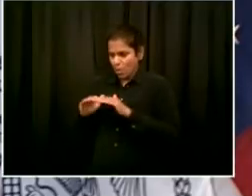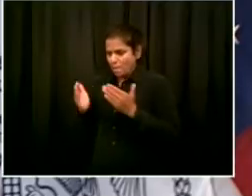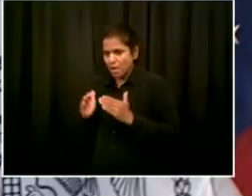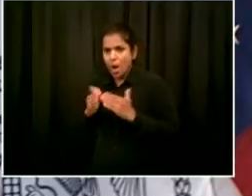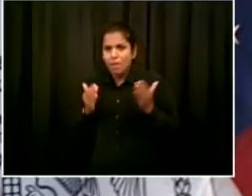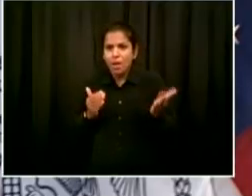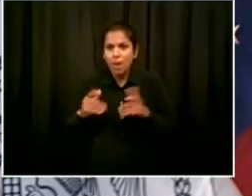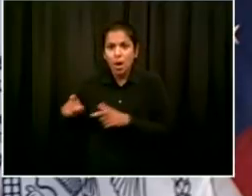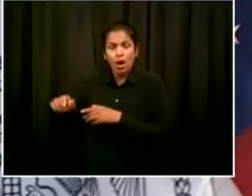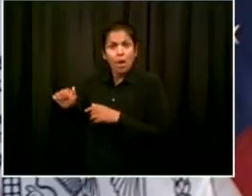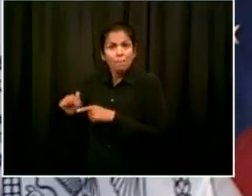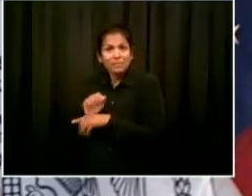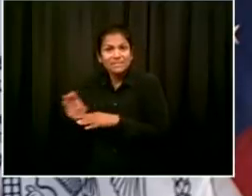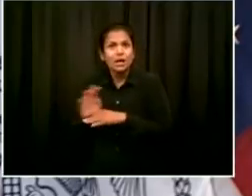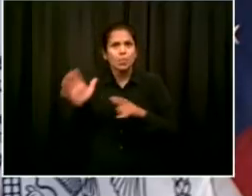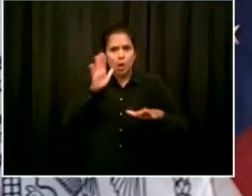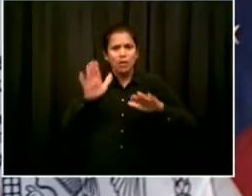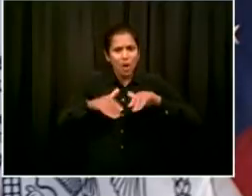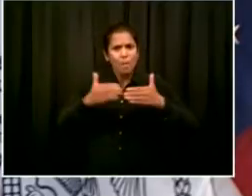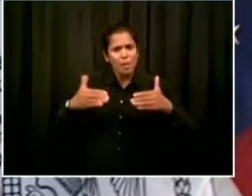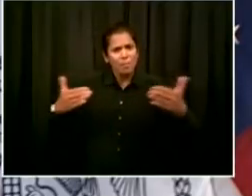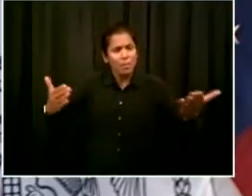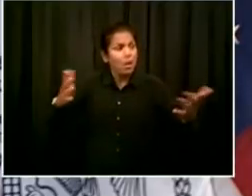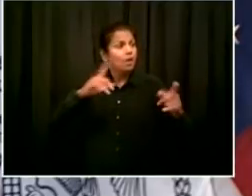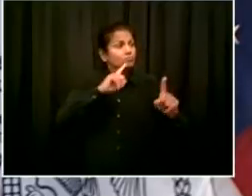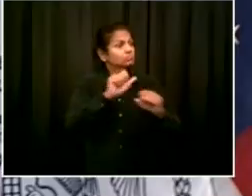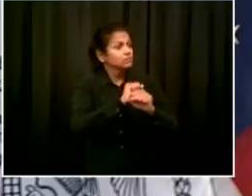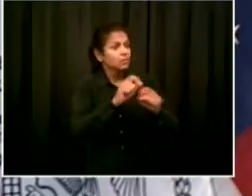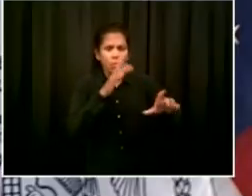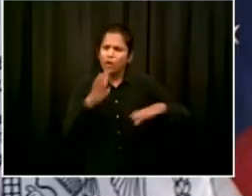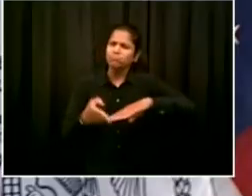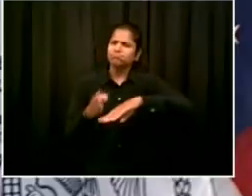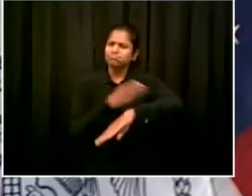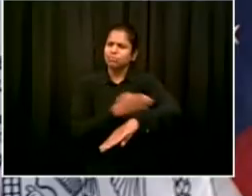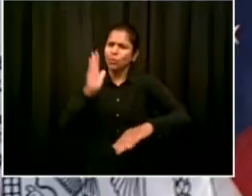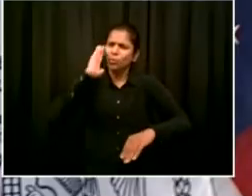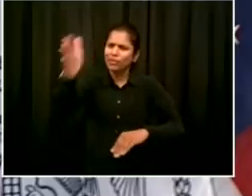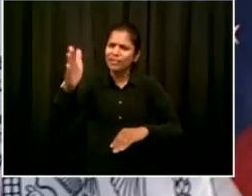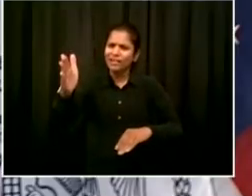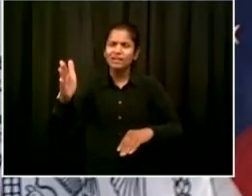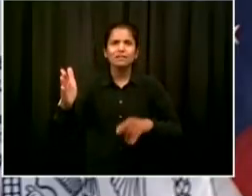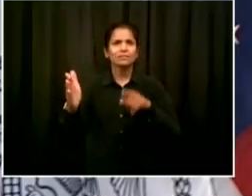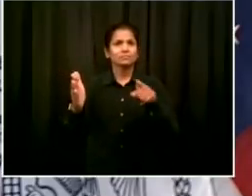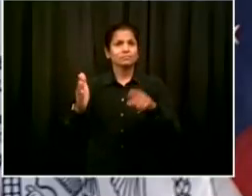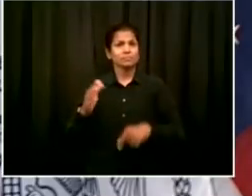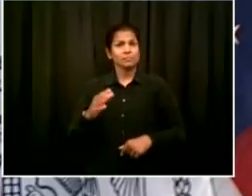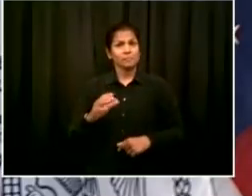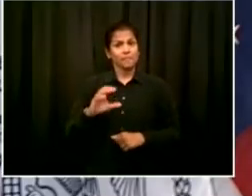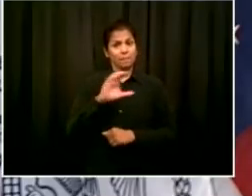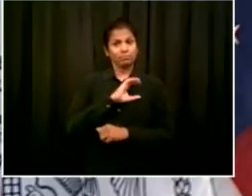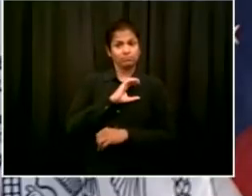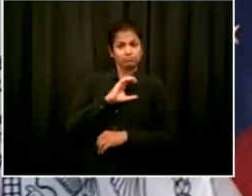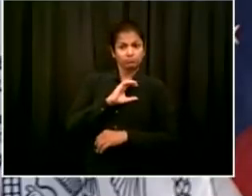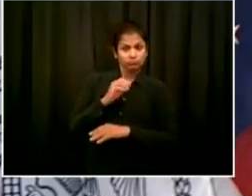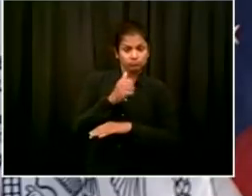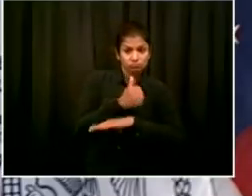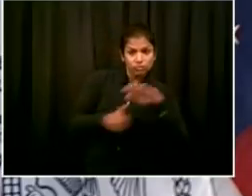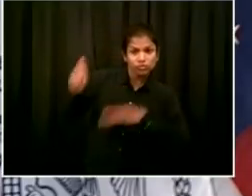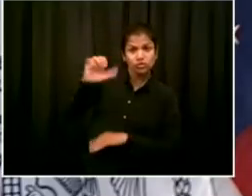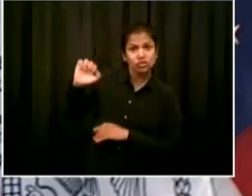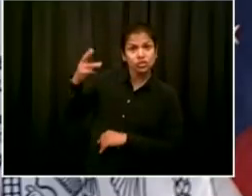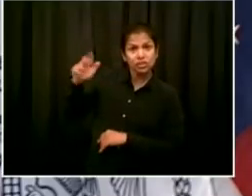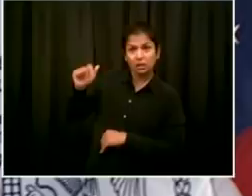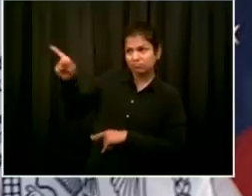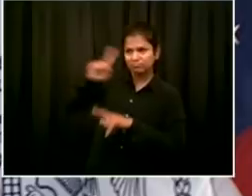what Commissioner Shea is doing is what CompStat teaches us, moving officers where the need is greatest and engaging communities to fight back